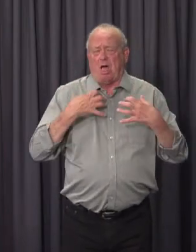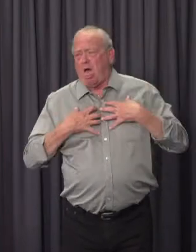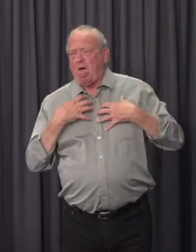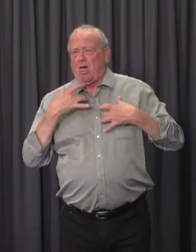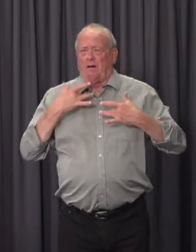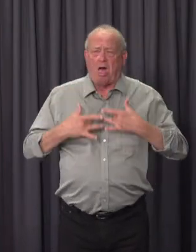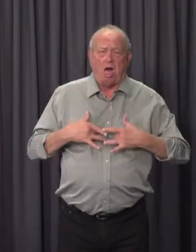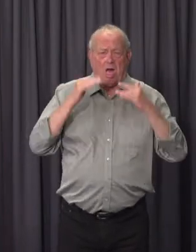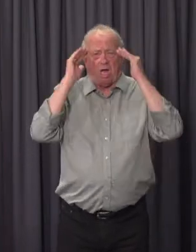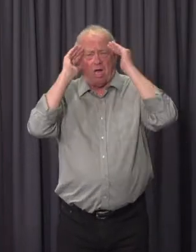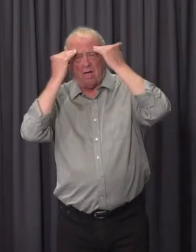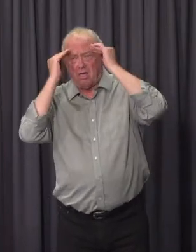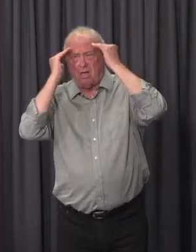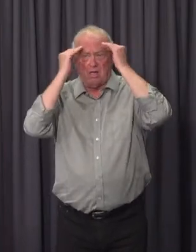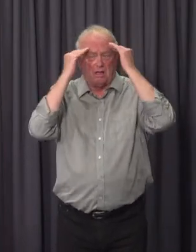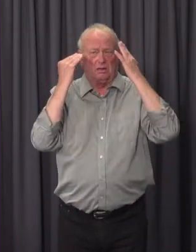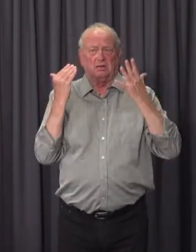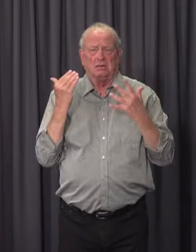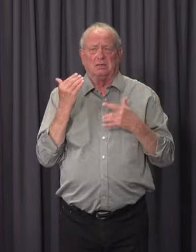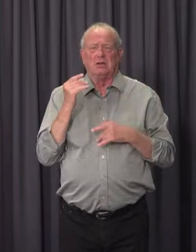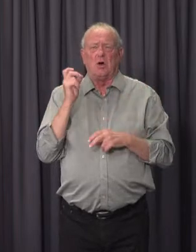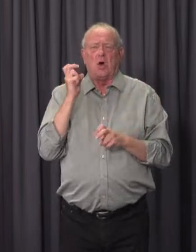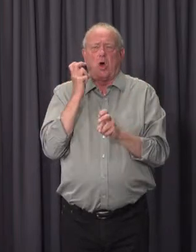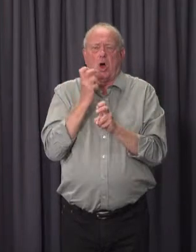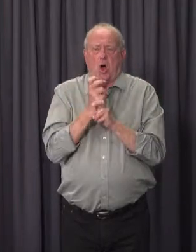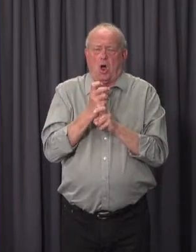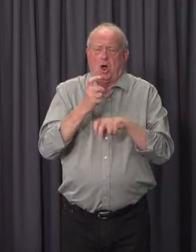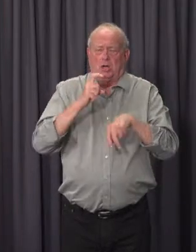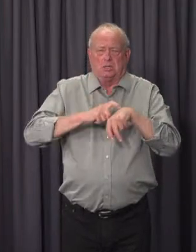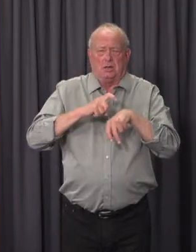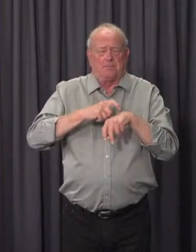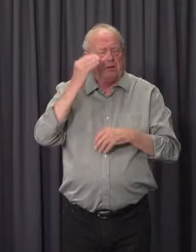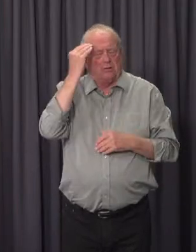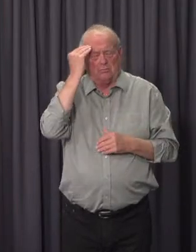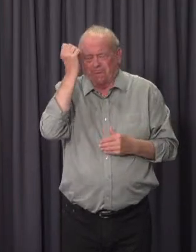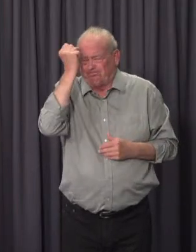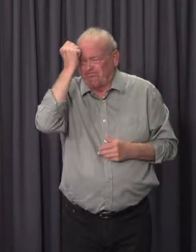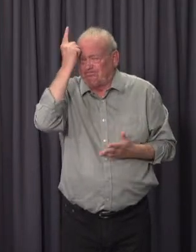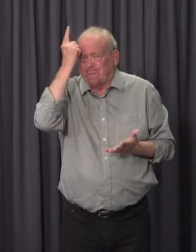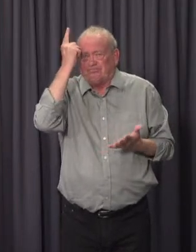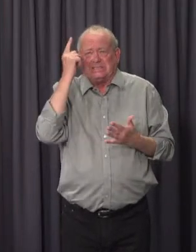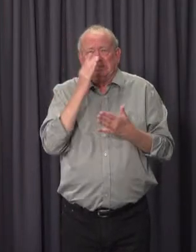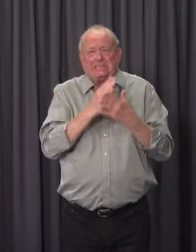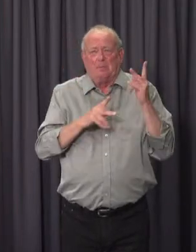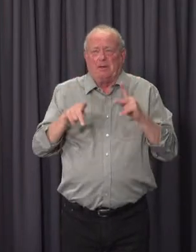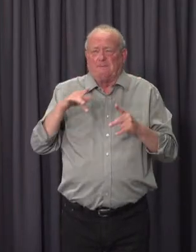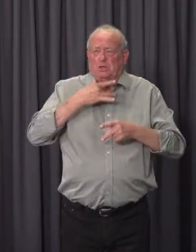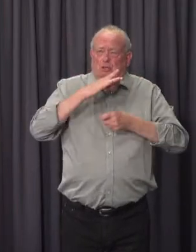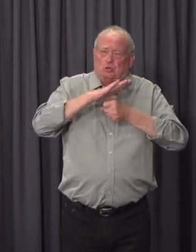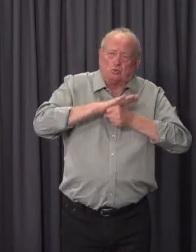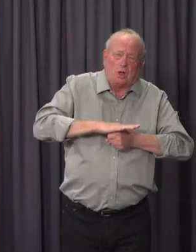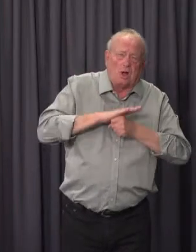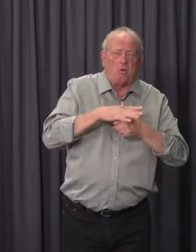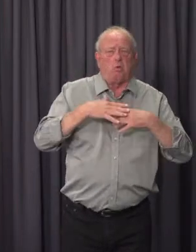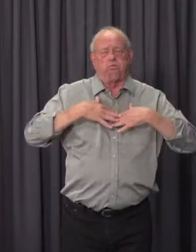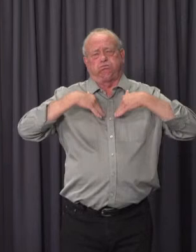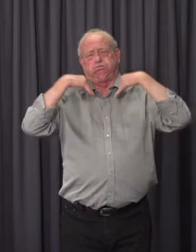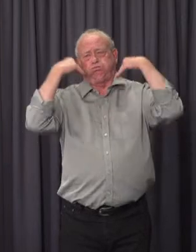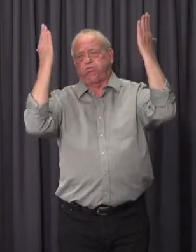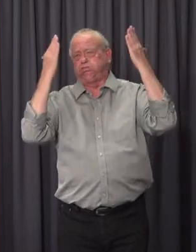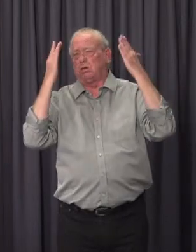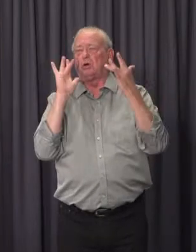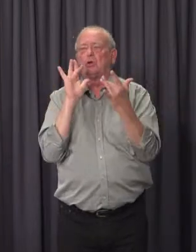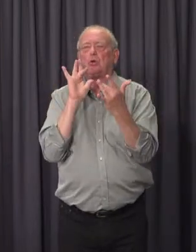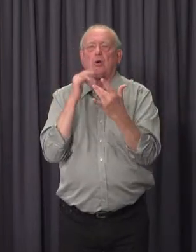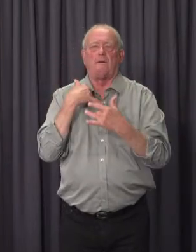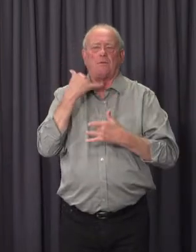for anyone who may be struggling during these stressful times. Those who are feeling stressed or overwhelmed can contact 211 or